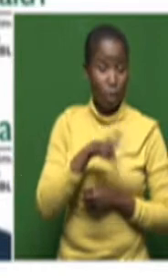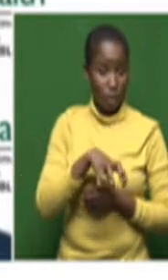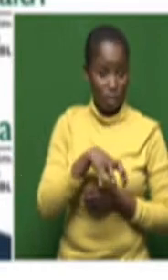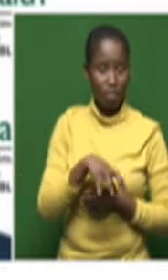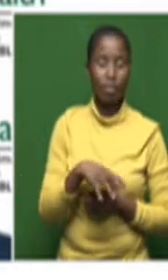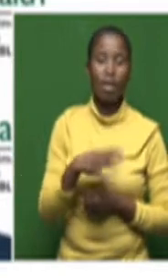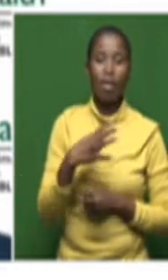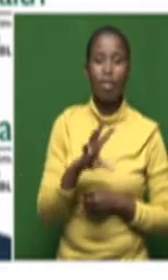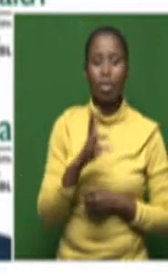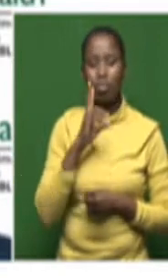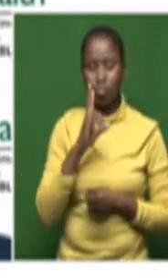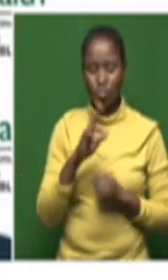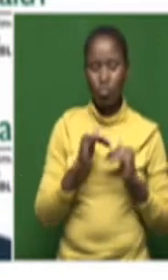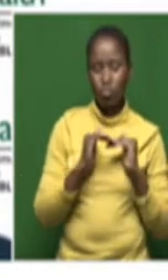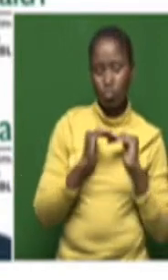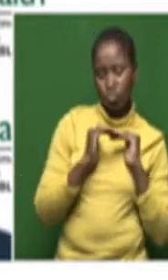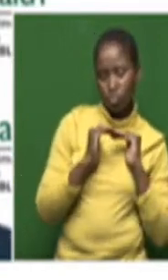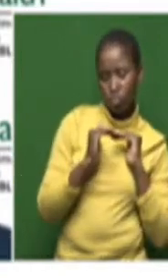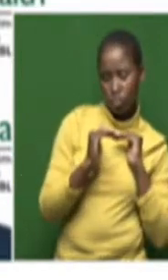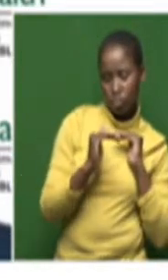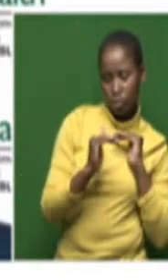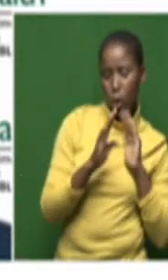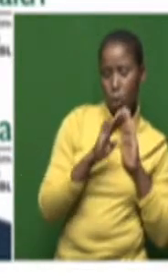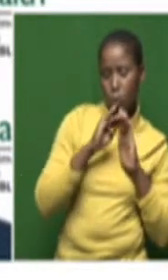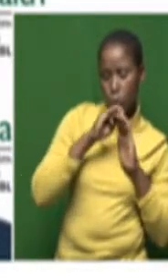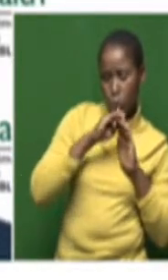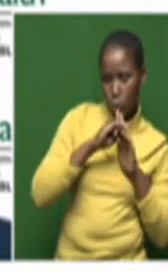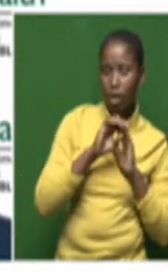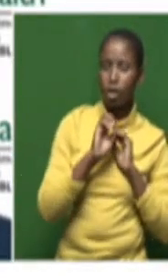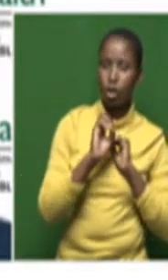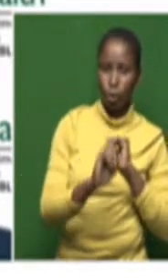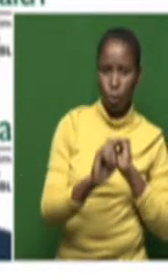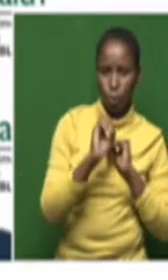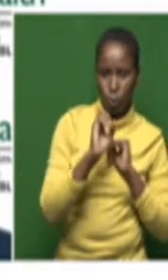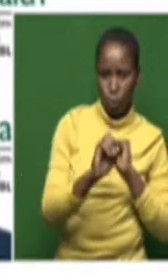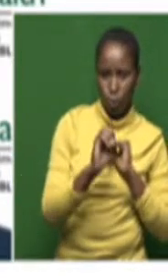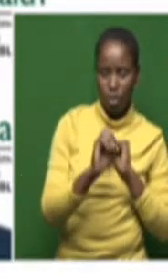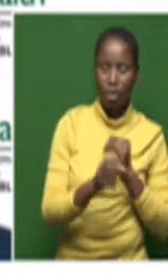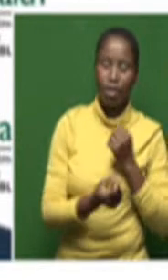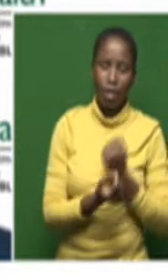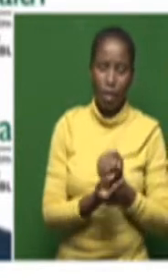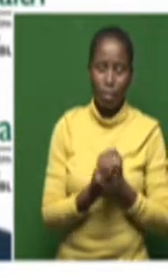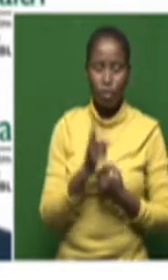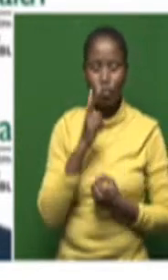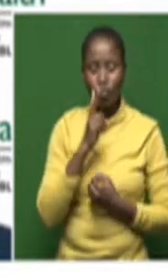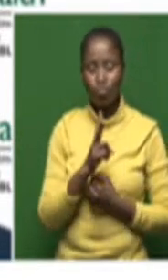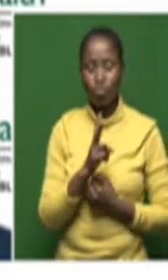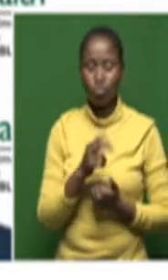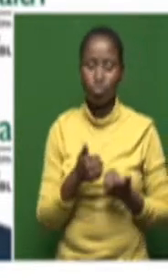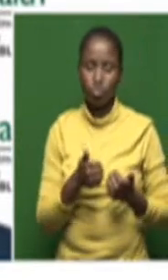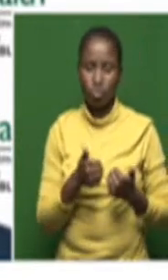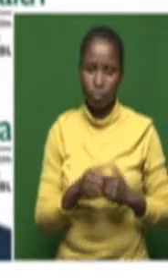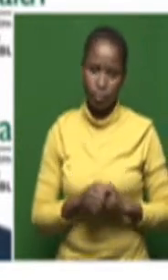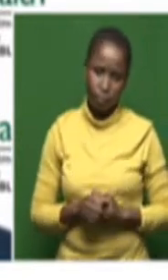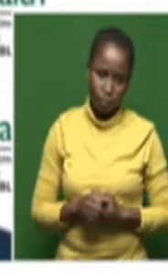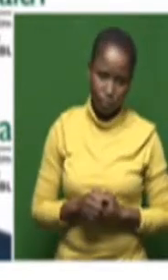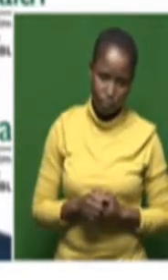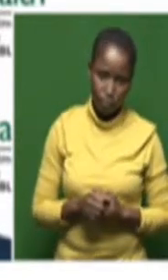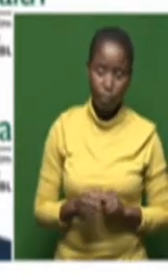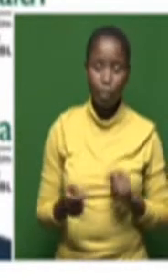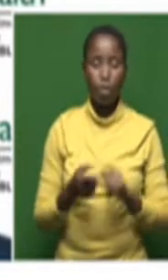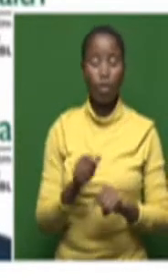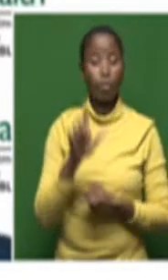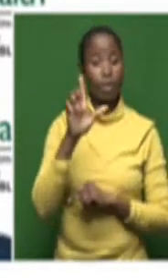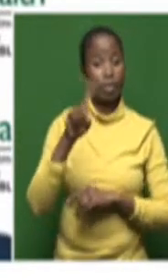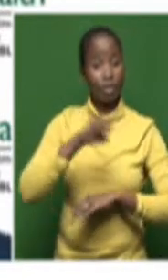a sustained and continuous downward trend, which is indeed very encouraging. Over the last 7 days, there